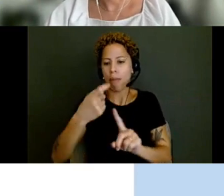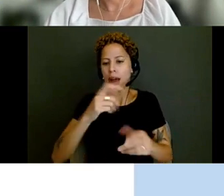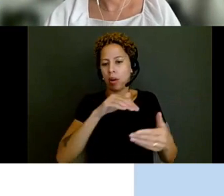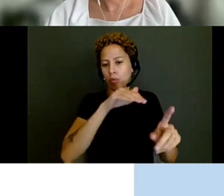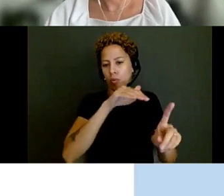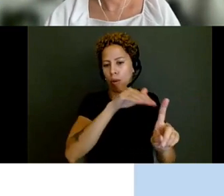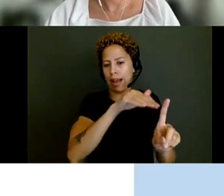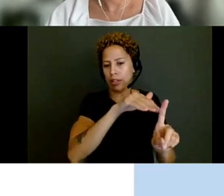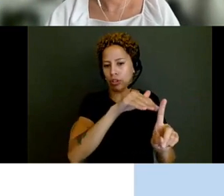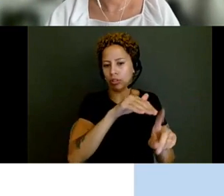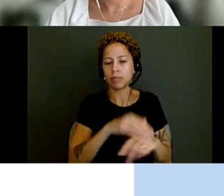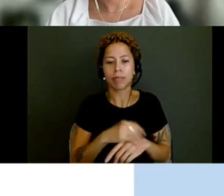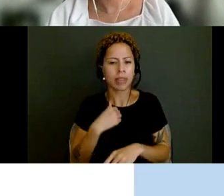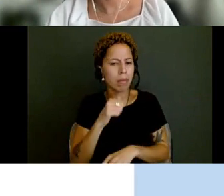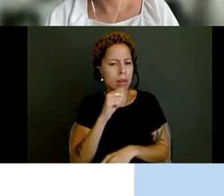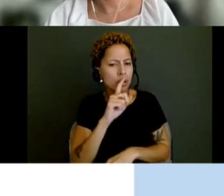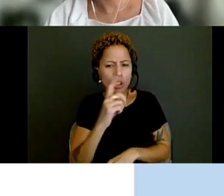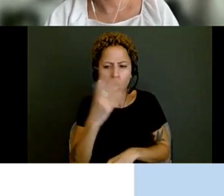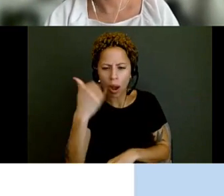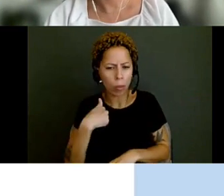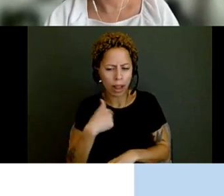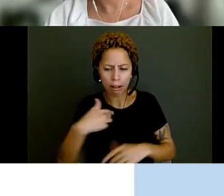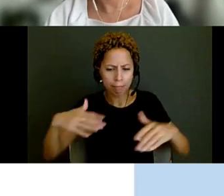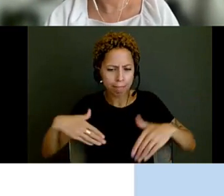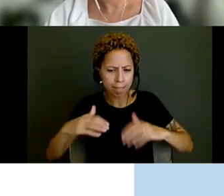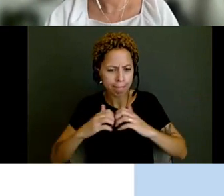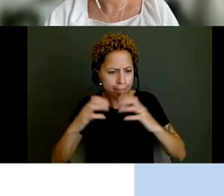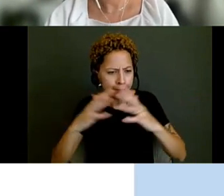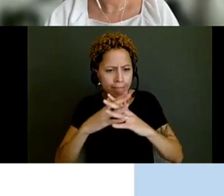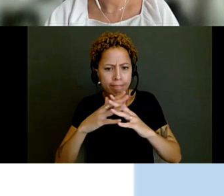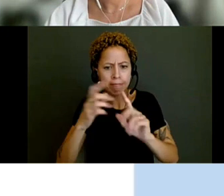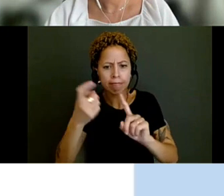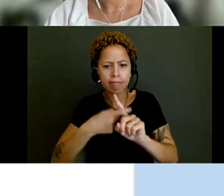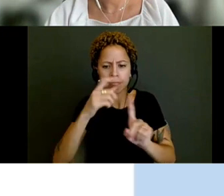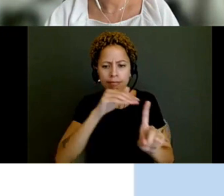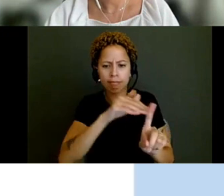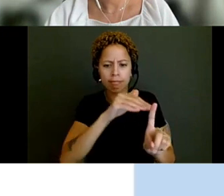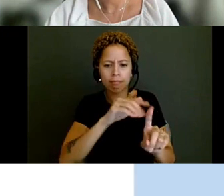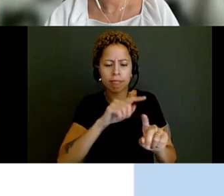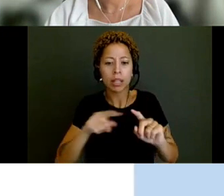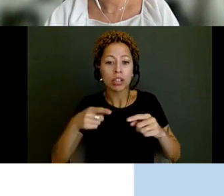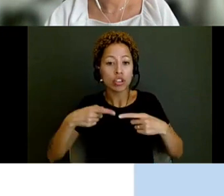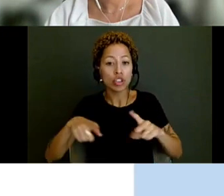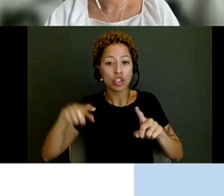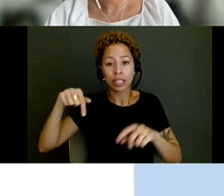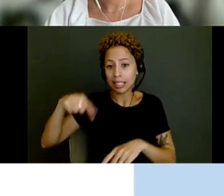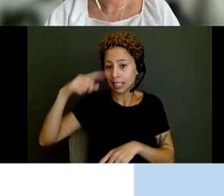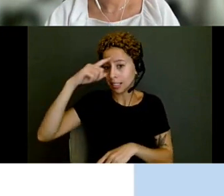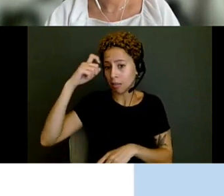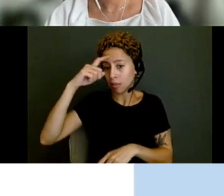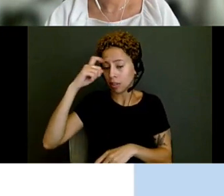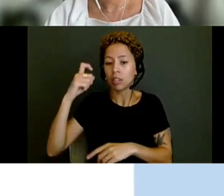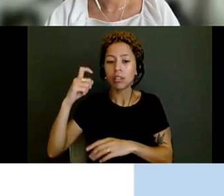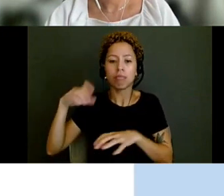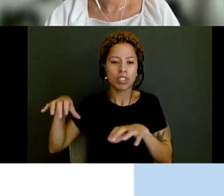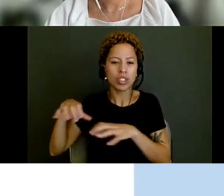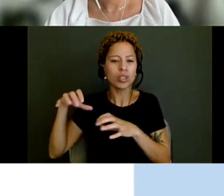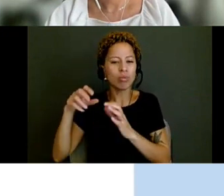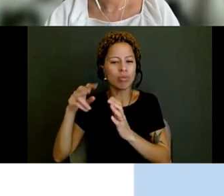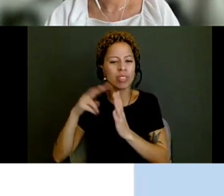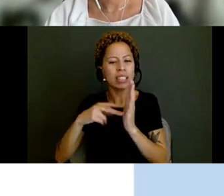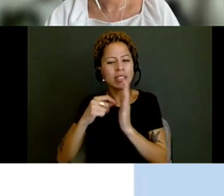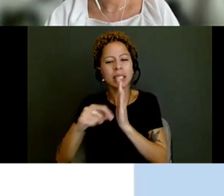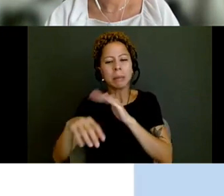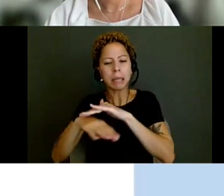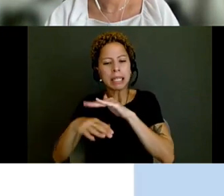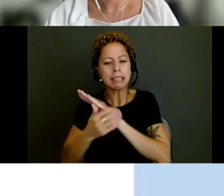already got this, up and running and going, but during the summer, like some other literacy and basic skills, we have,